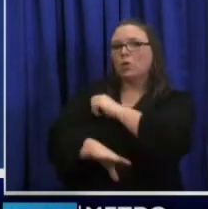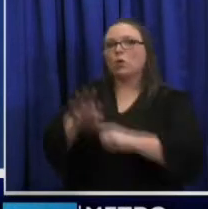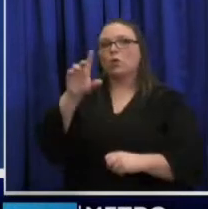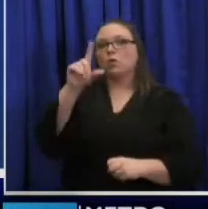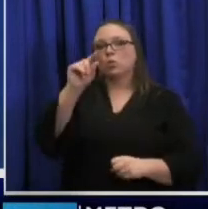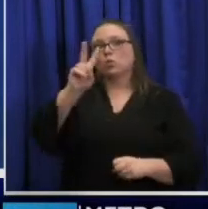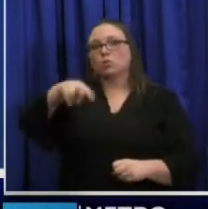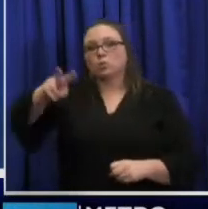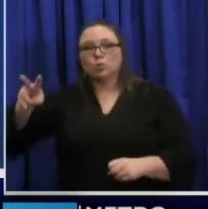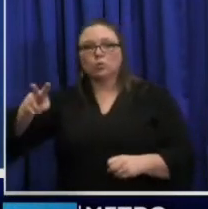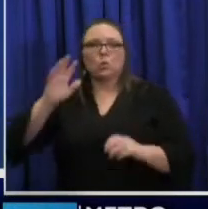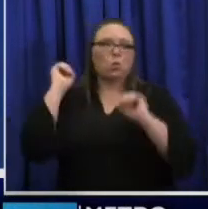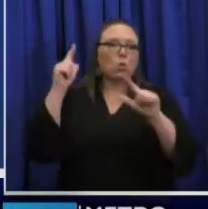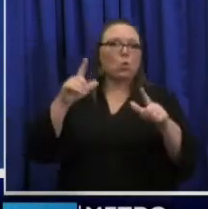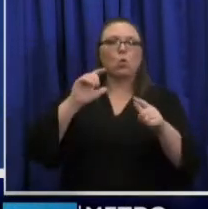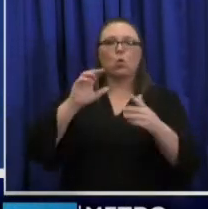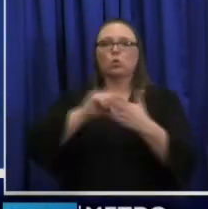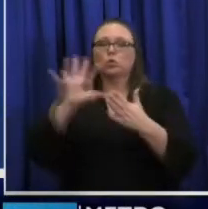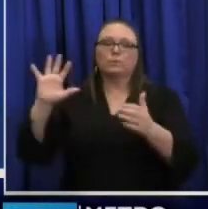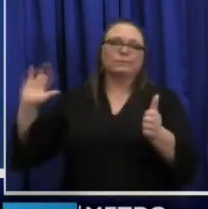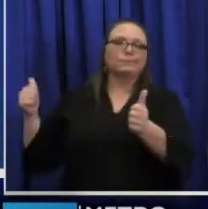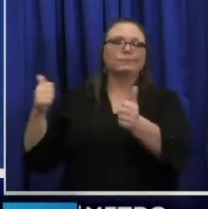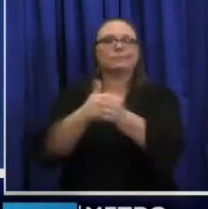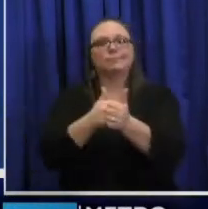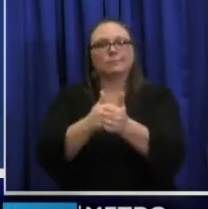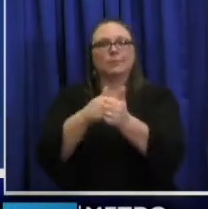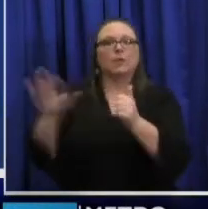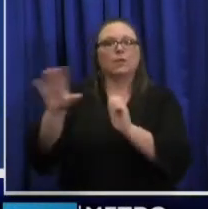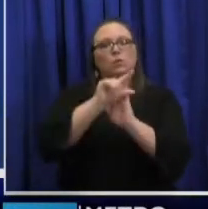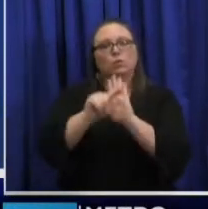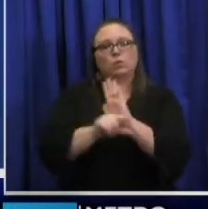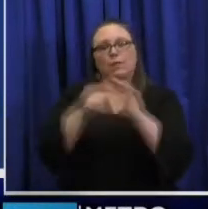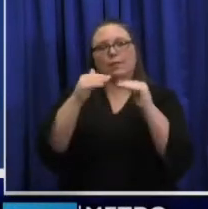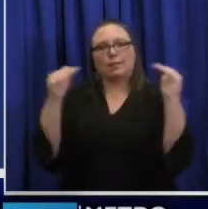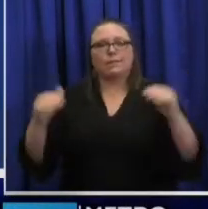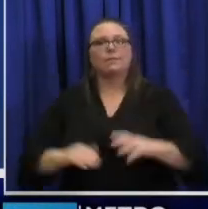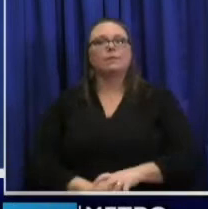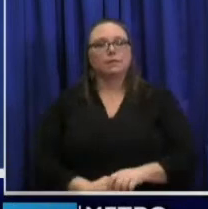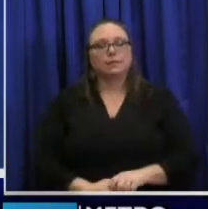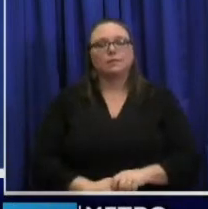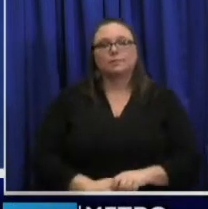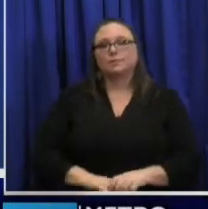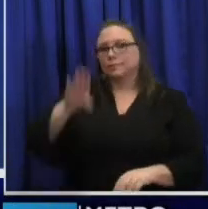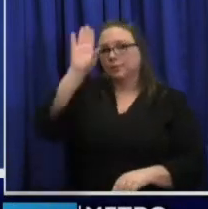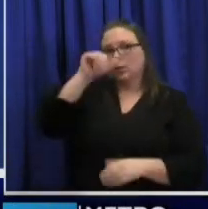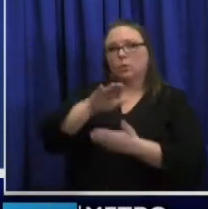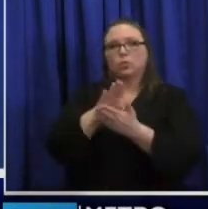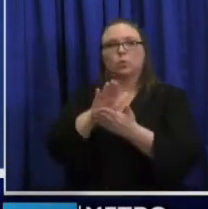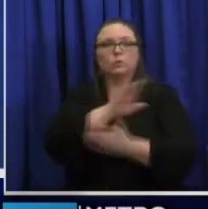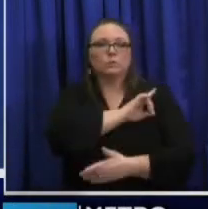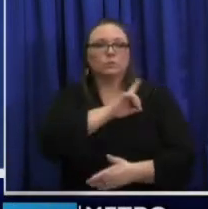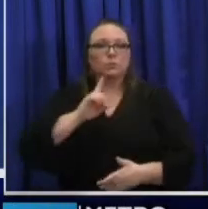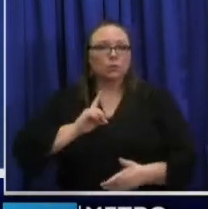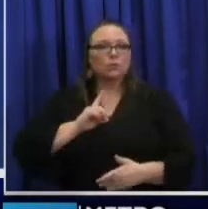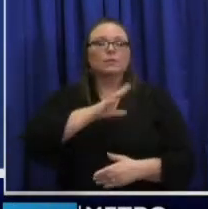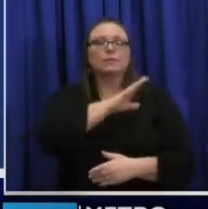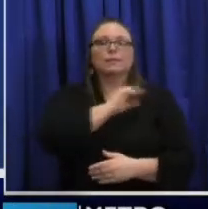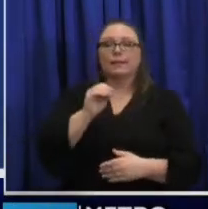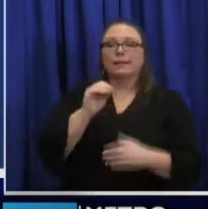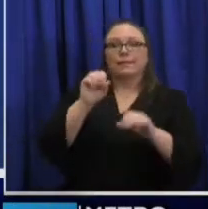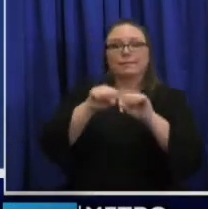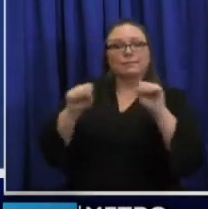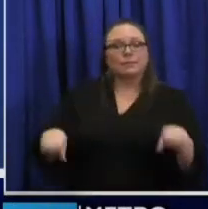our students are all back on track. And that's, I know, something that the school board and the school system